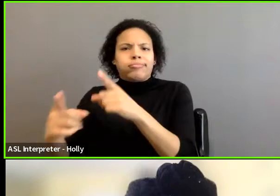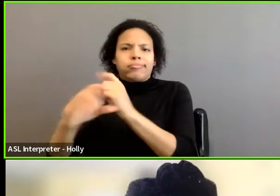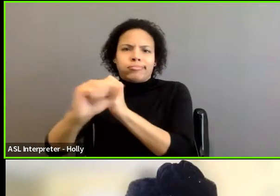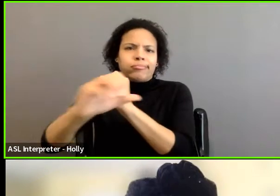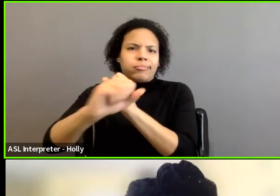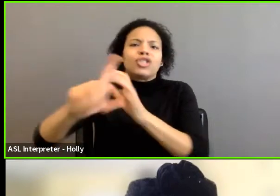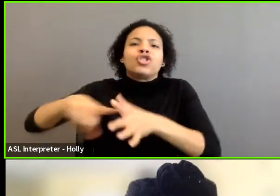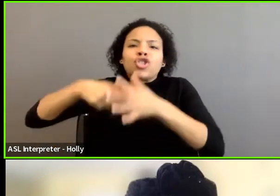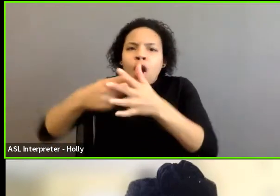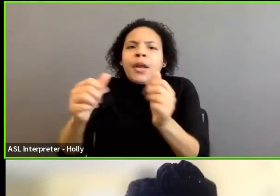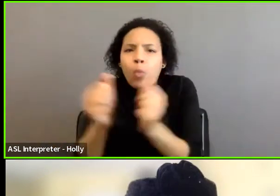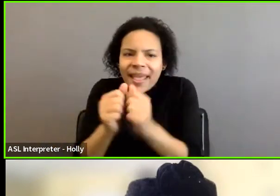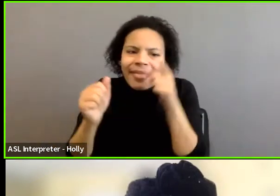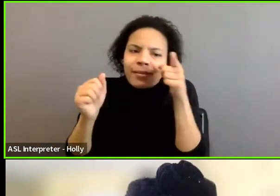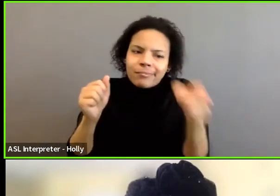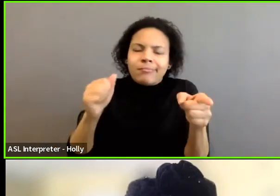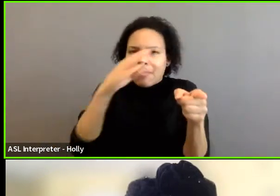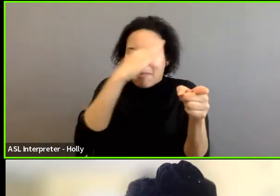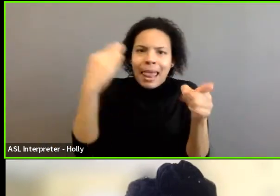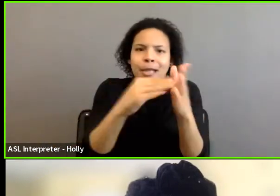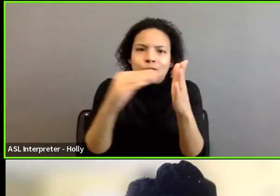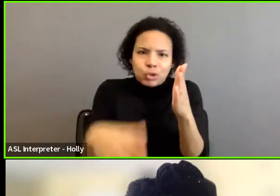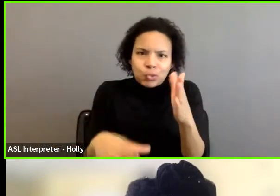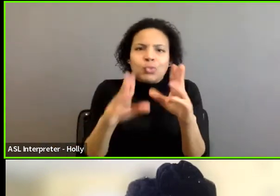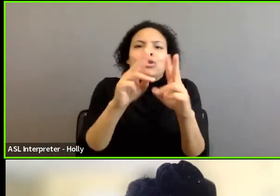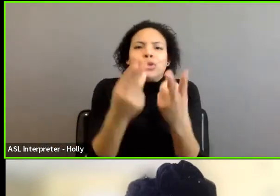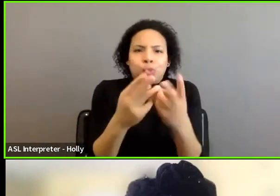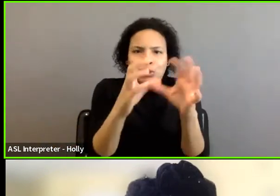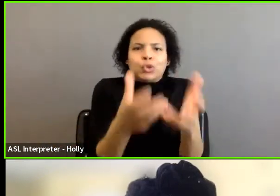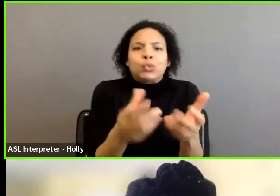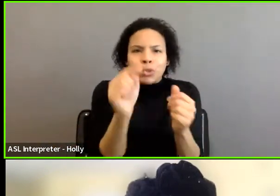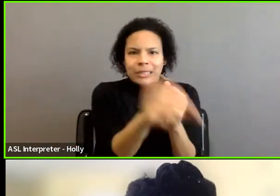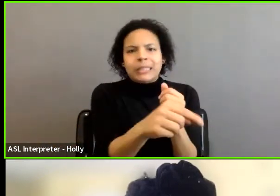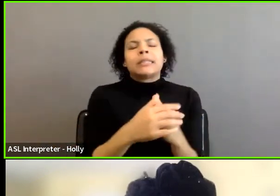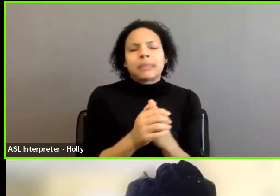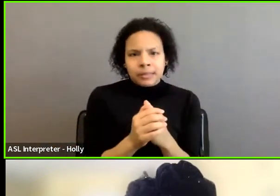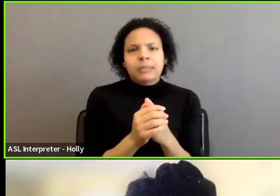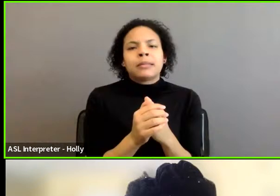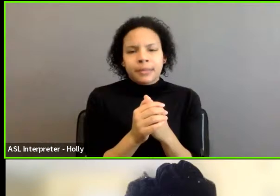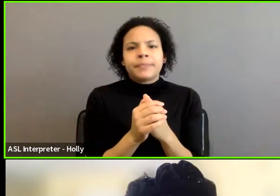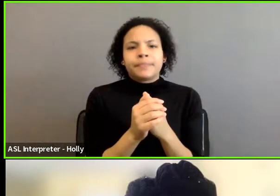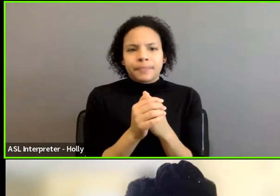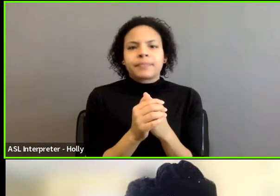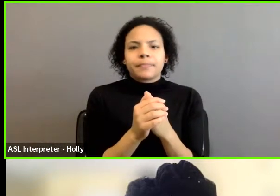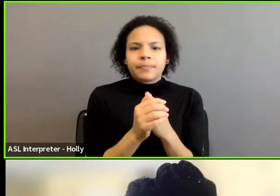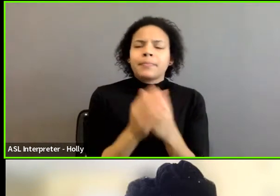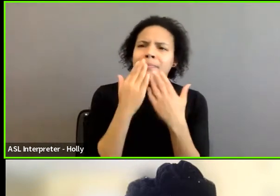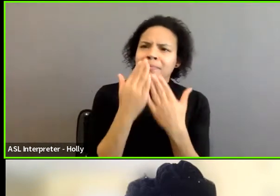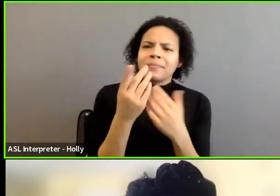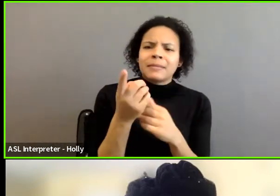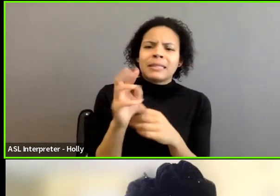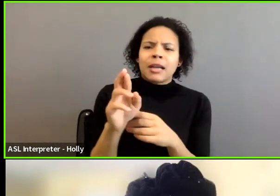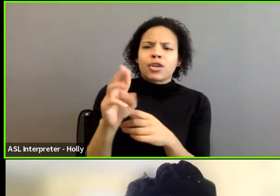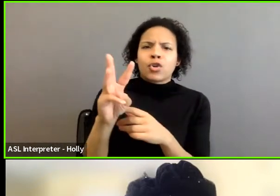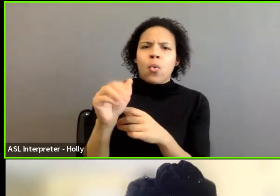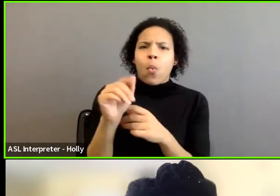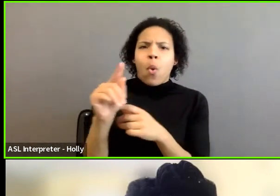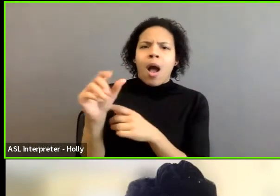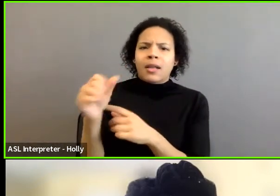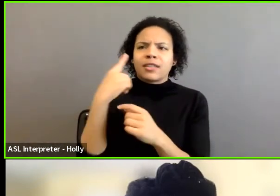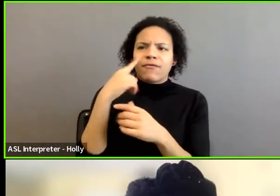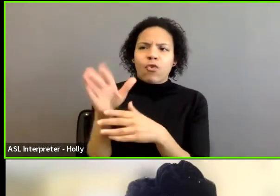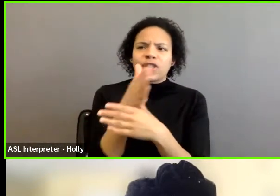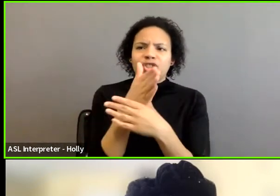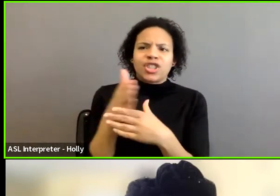Excellent, excellent commentary, excellent foundation that you're bringing, Dr. Watts. So thank you so much for